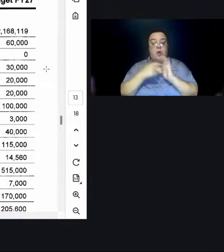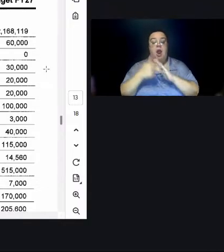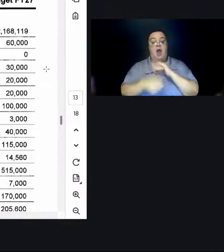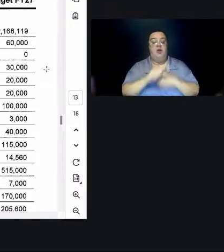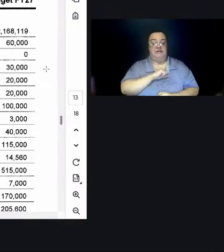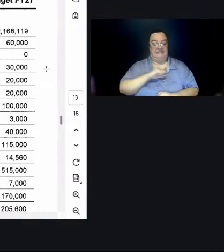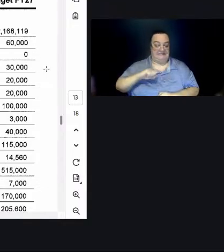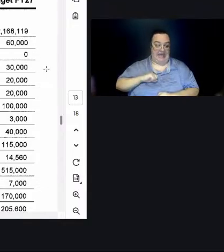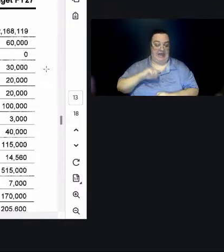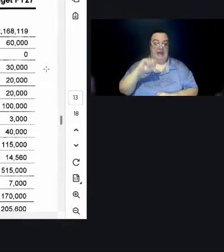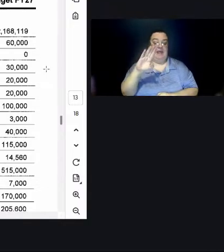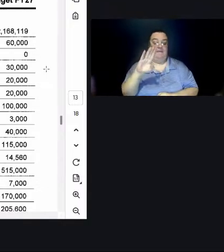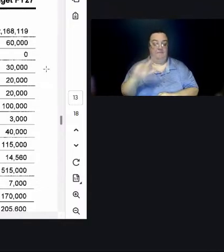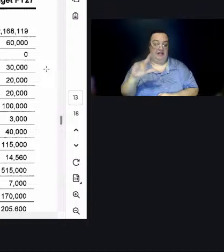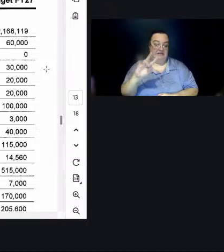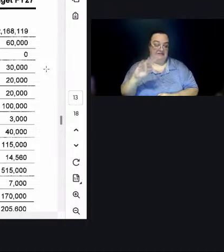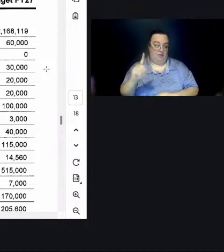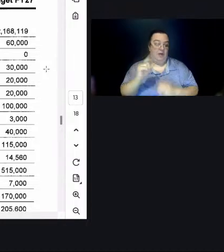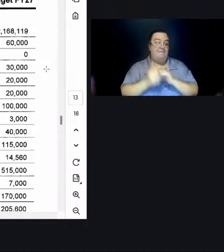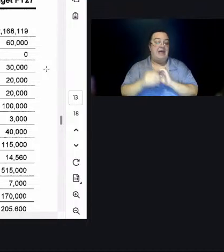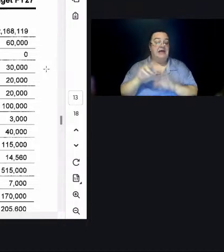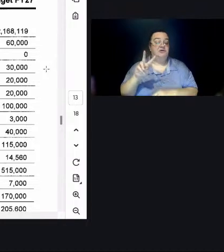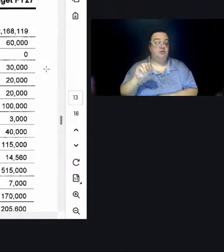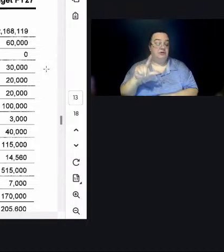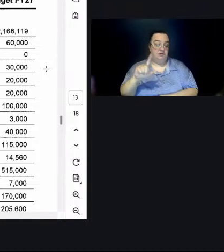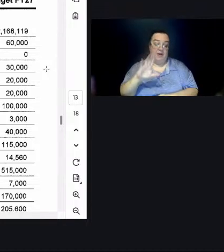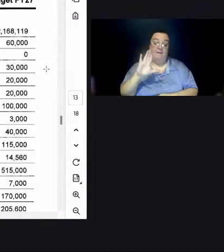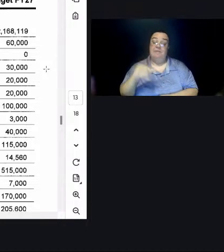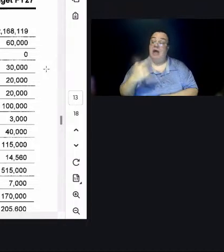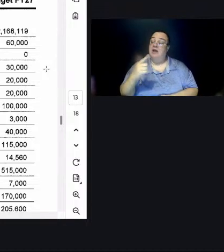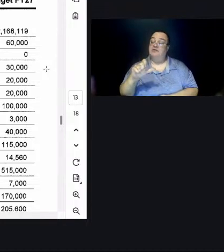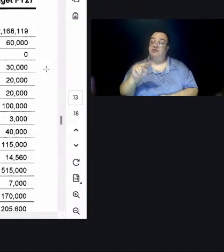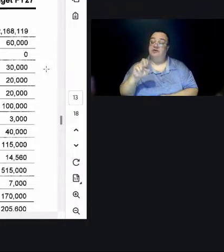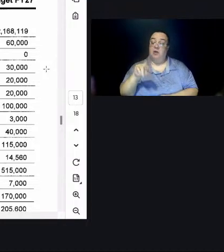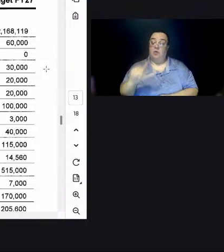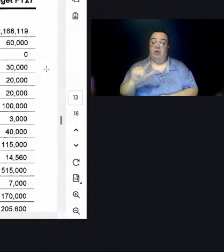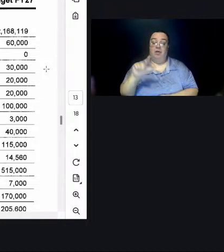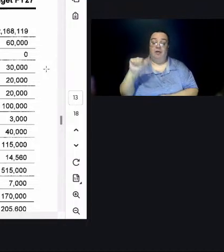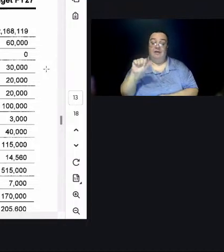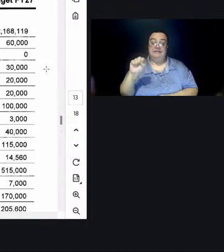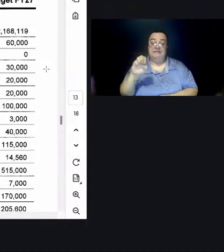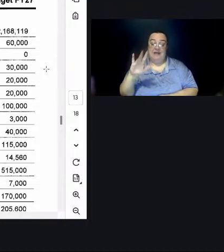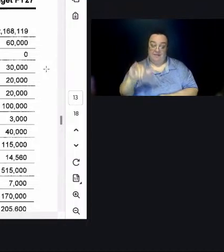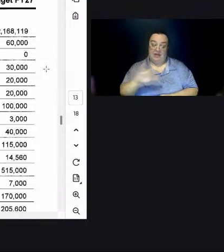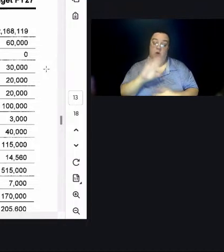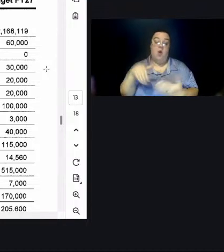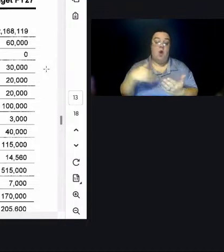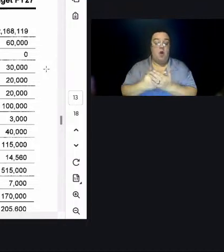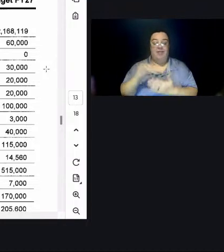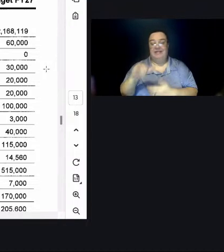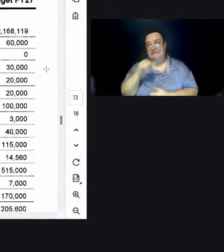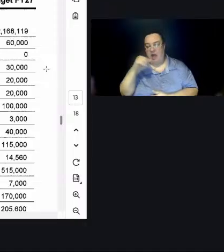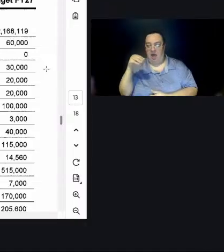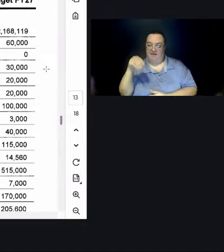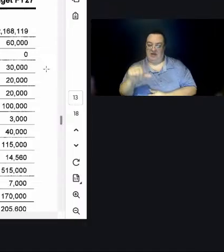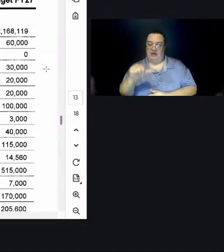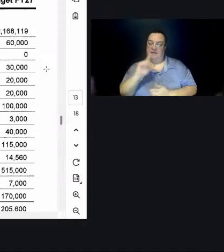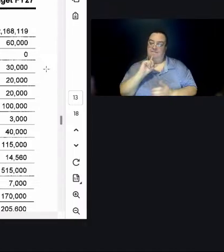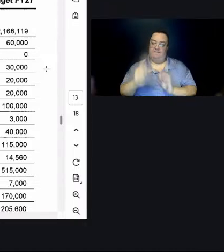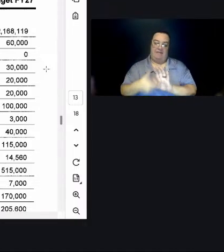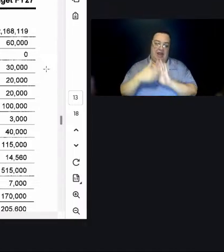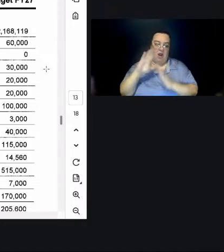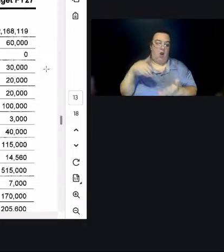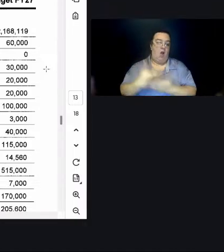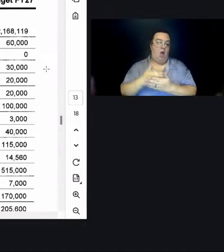all unfunded mandates. All of those costs are encapsulated in the 13% of the operating costs.